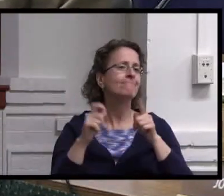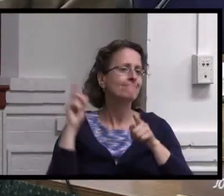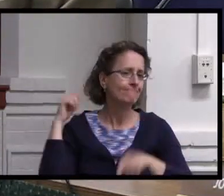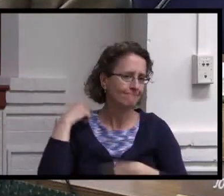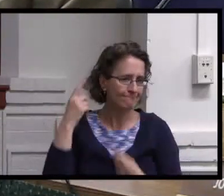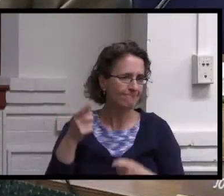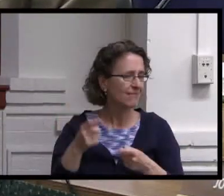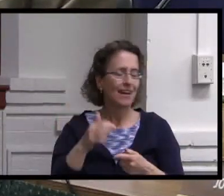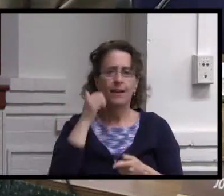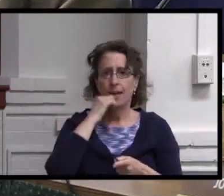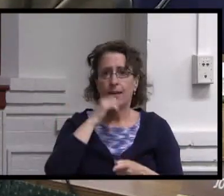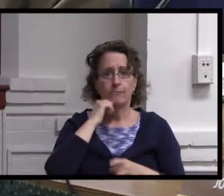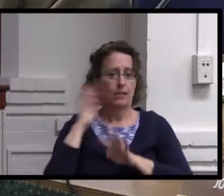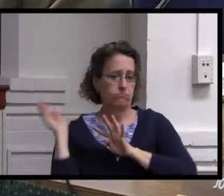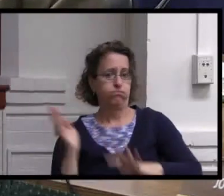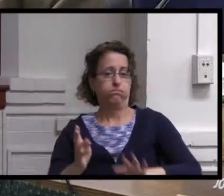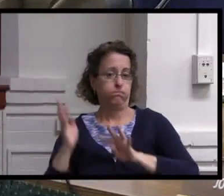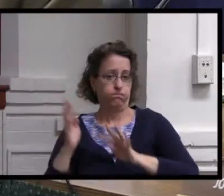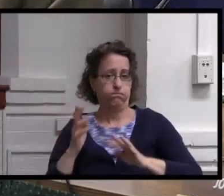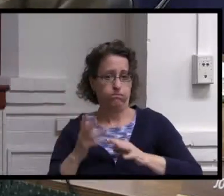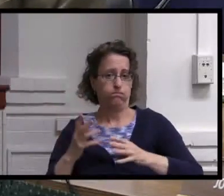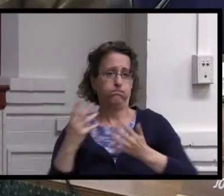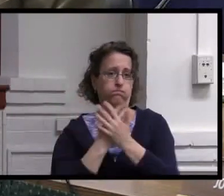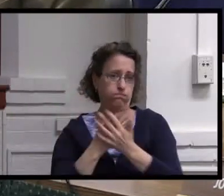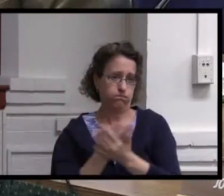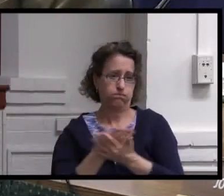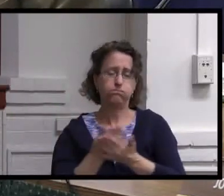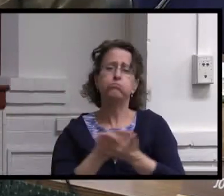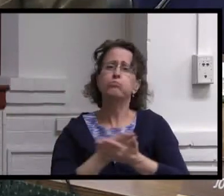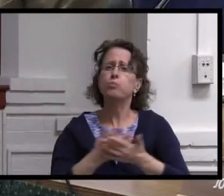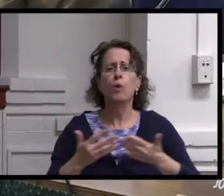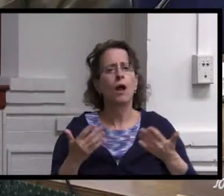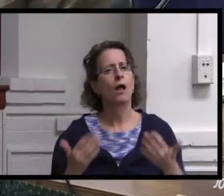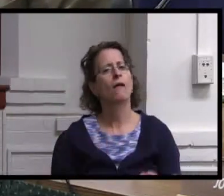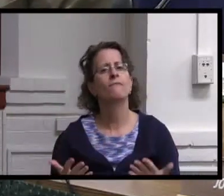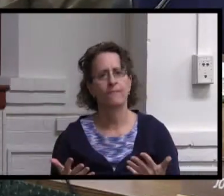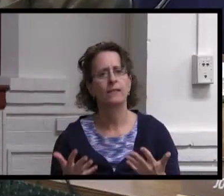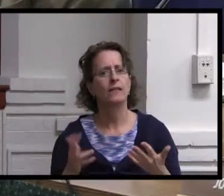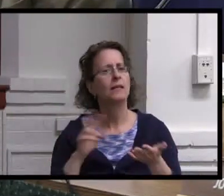daily extreme use that this conveyor gets. So